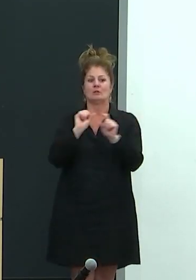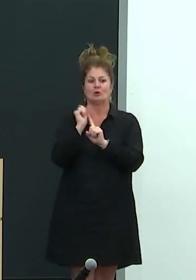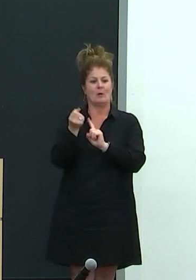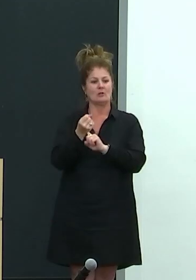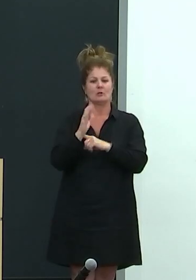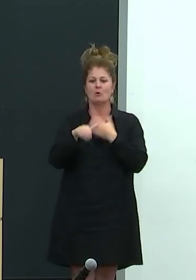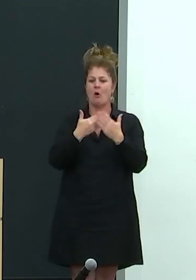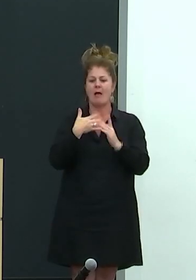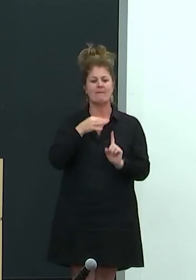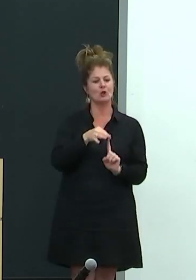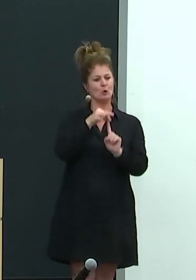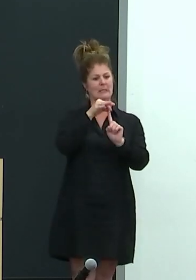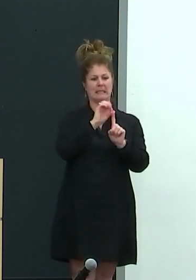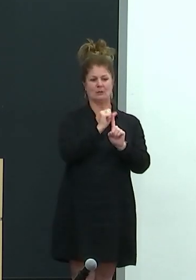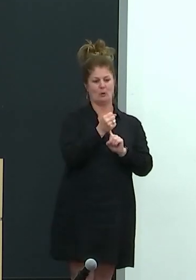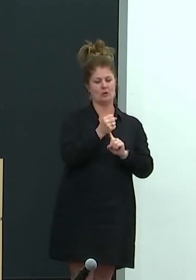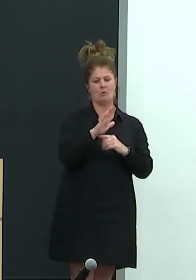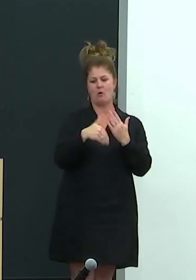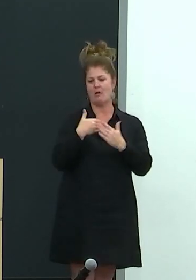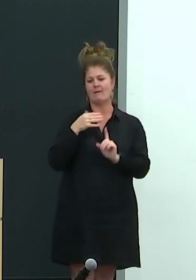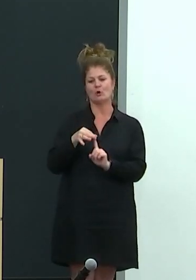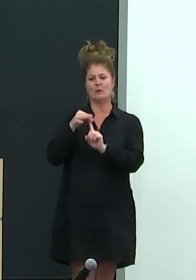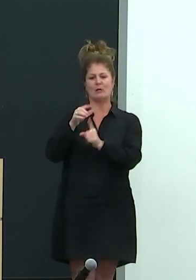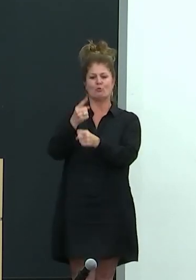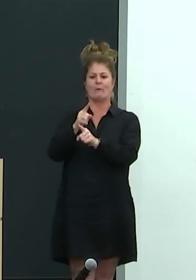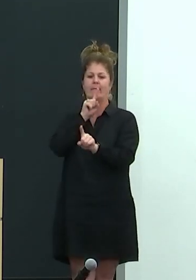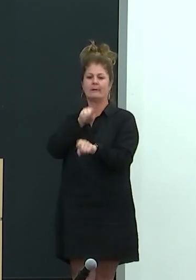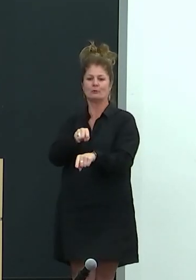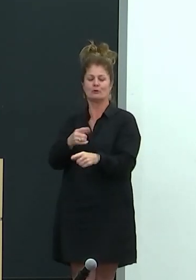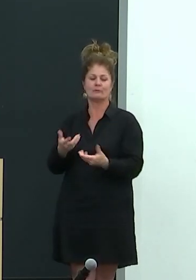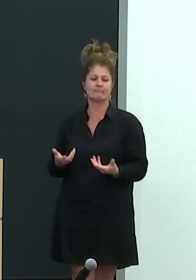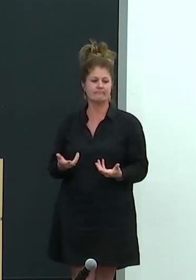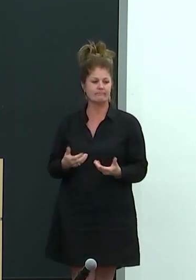circumstances, all with its own unique correct answer.